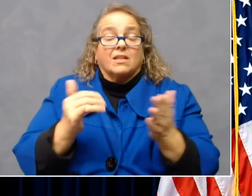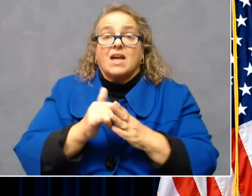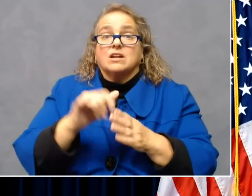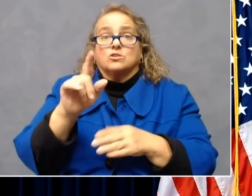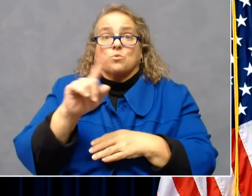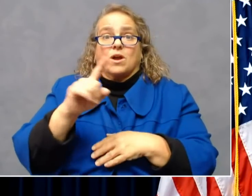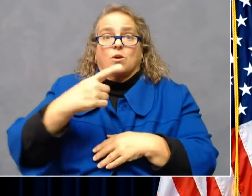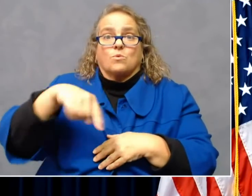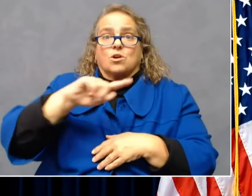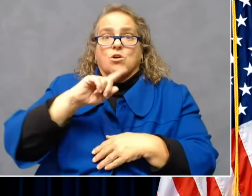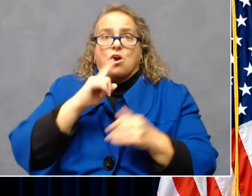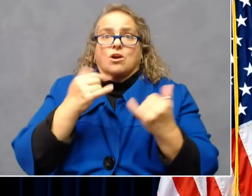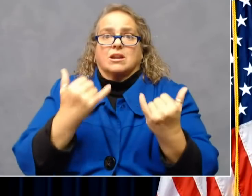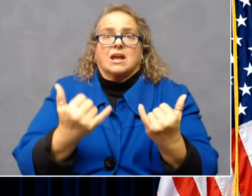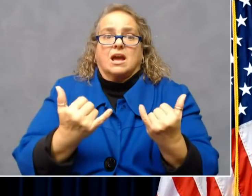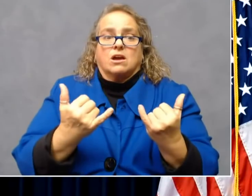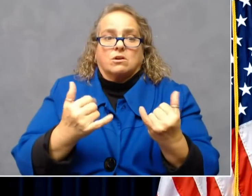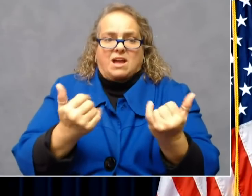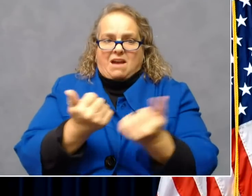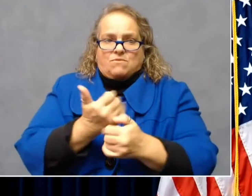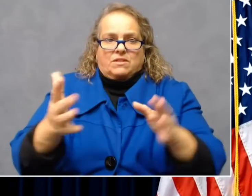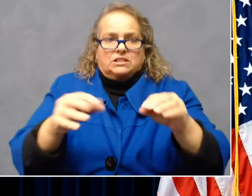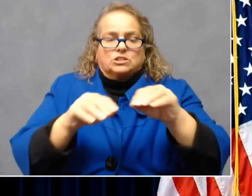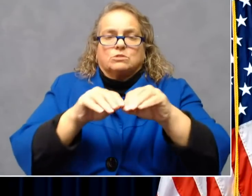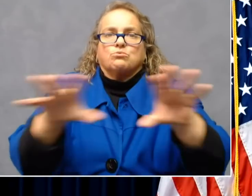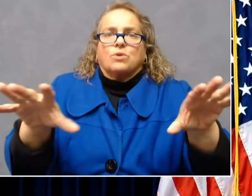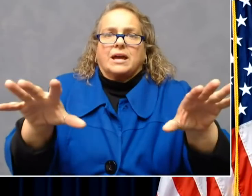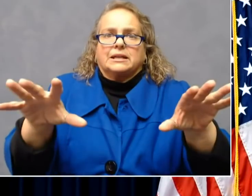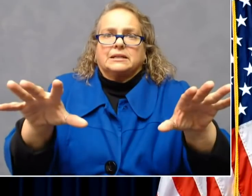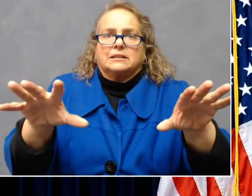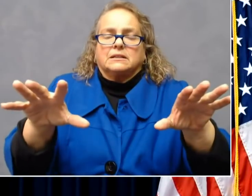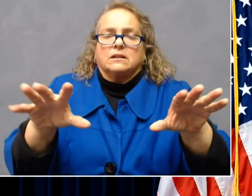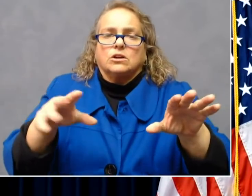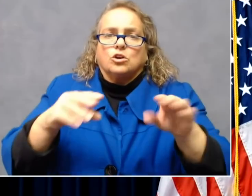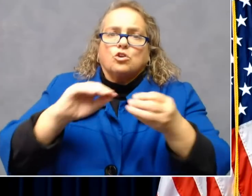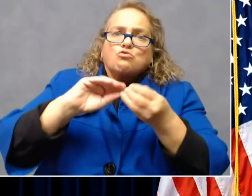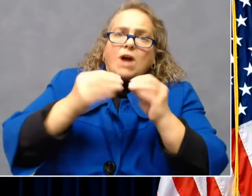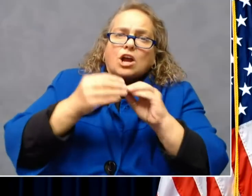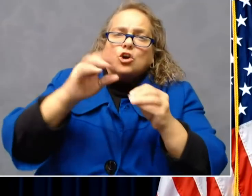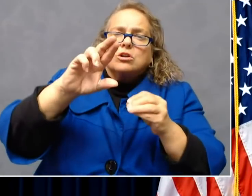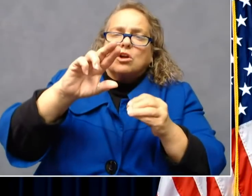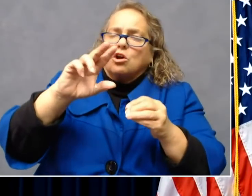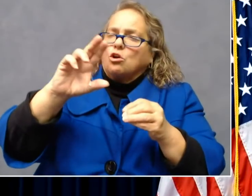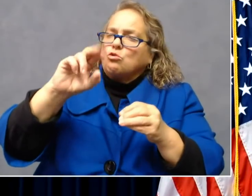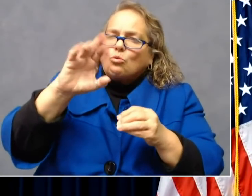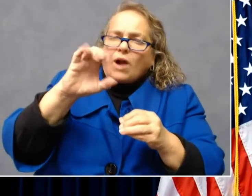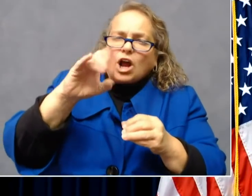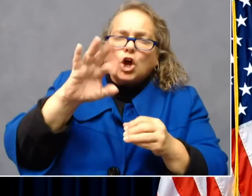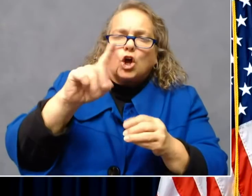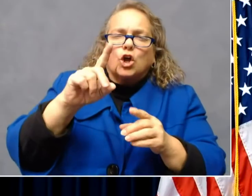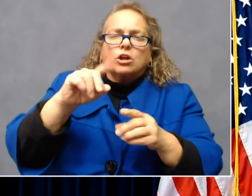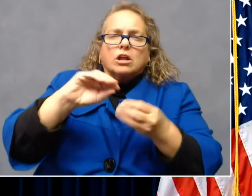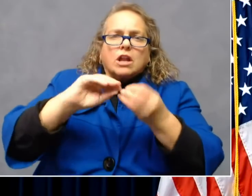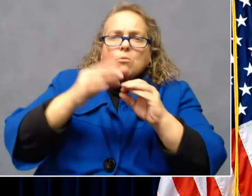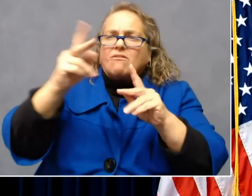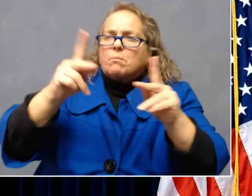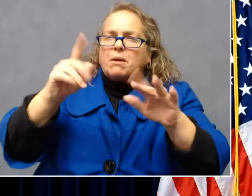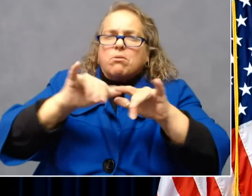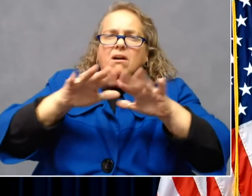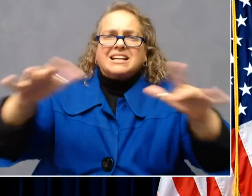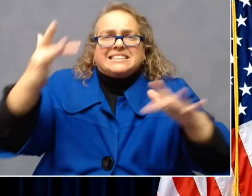COVID is spreading like wildfire, taking record numbers of people from us, infecting record numbers of people out there.